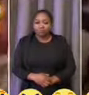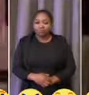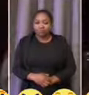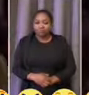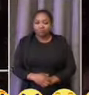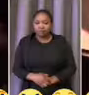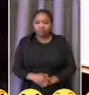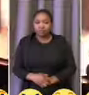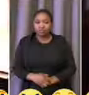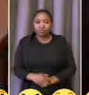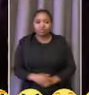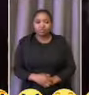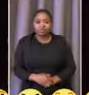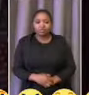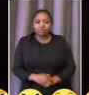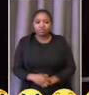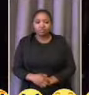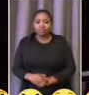There we go.